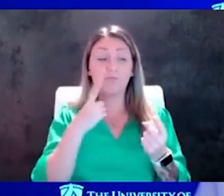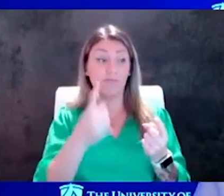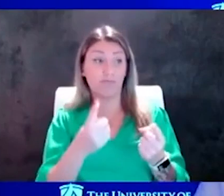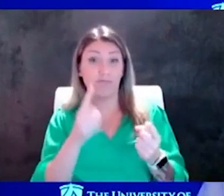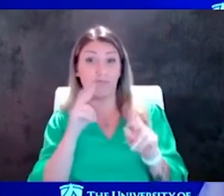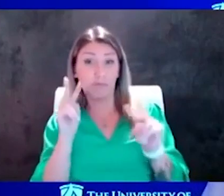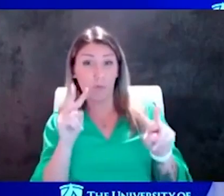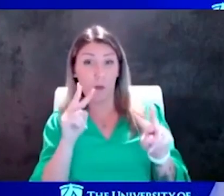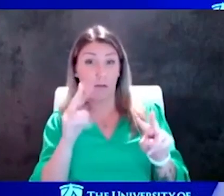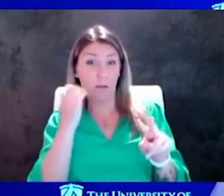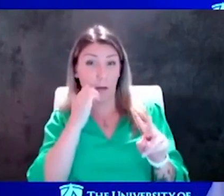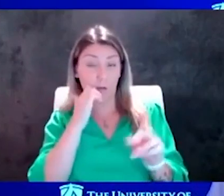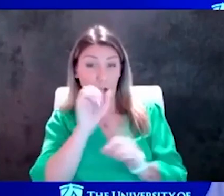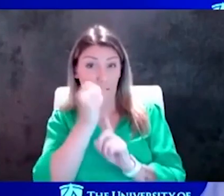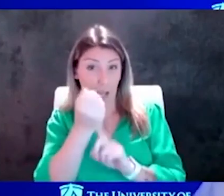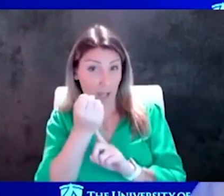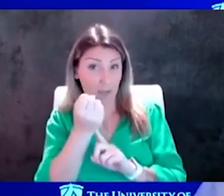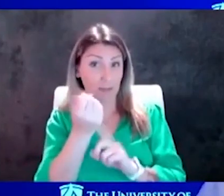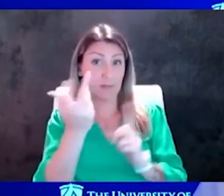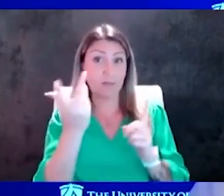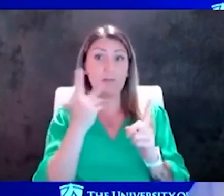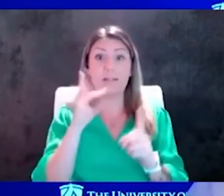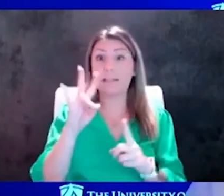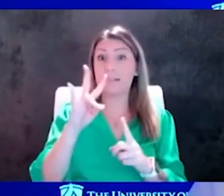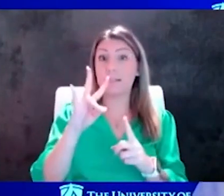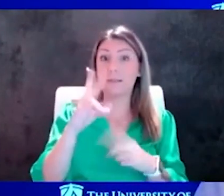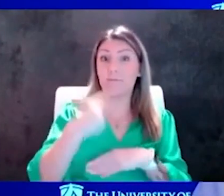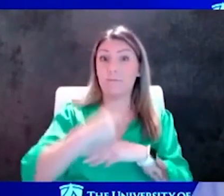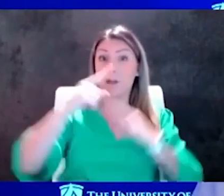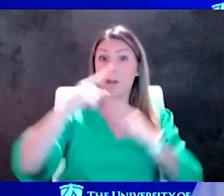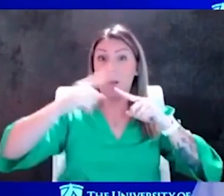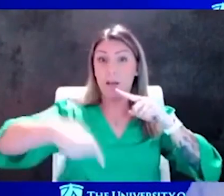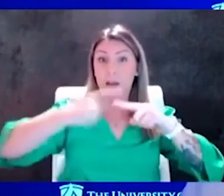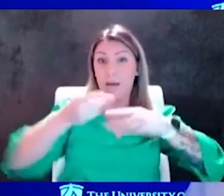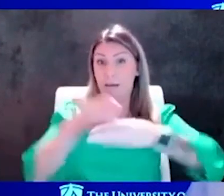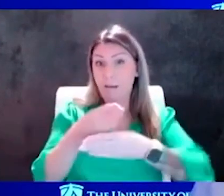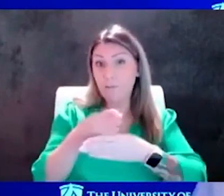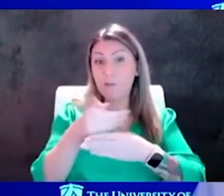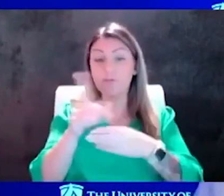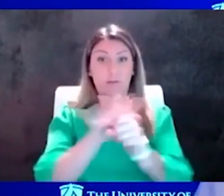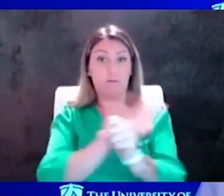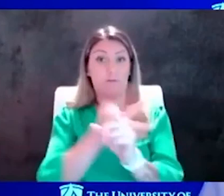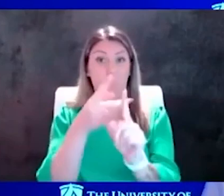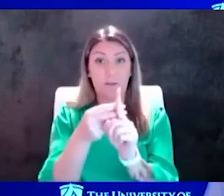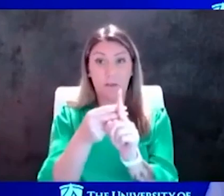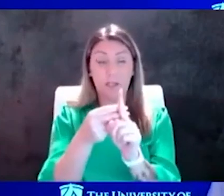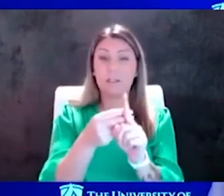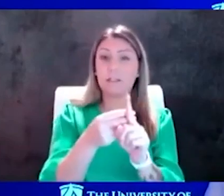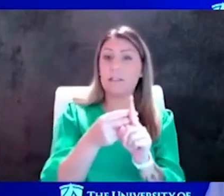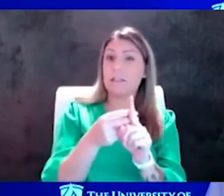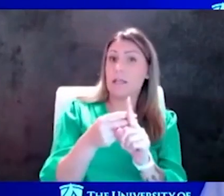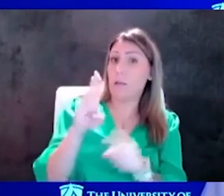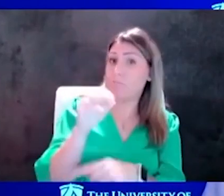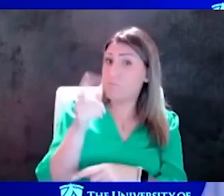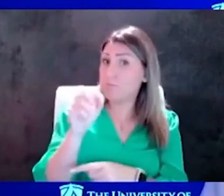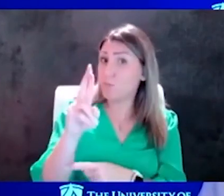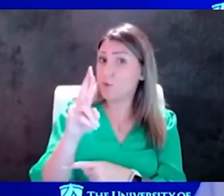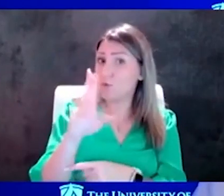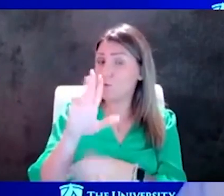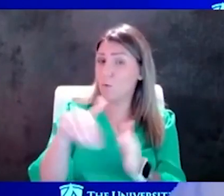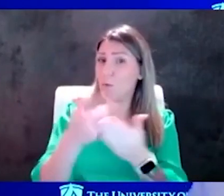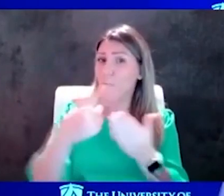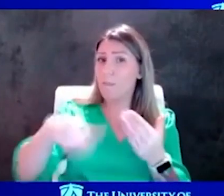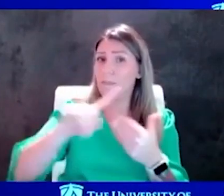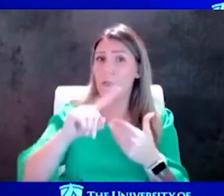cases, the 7-day rolling average? Are you fully vaccinated? Have you gotten a booster? You're taking those things all into